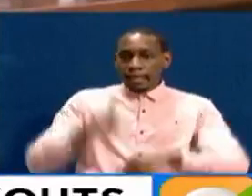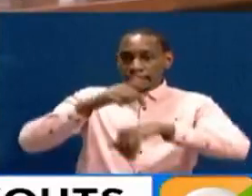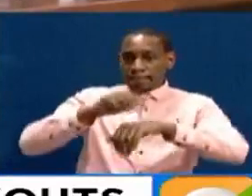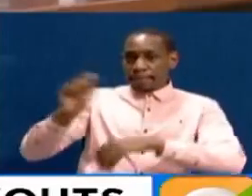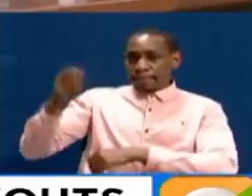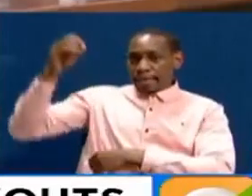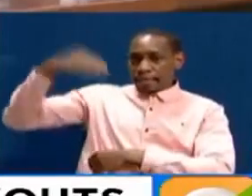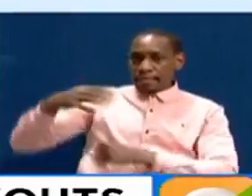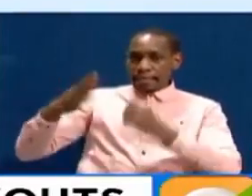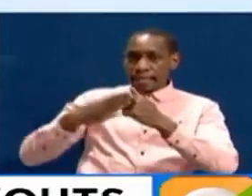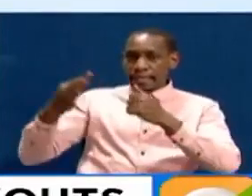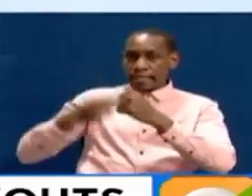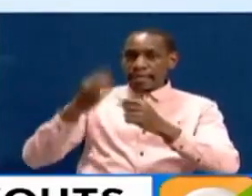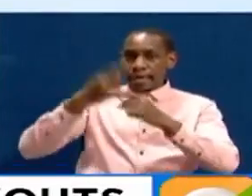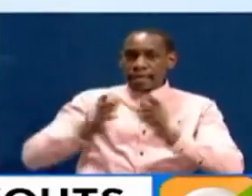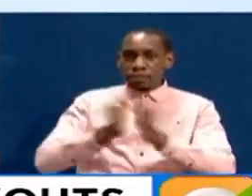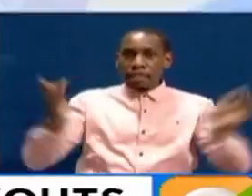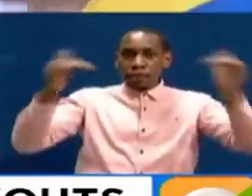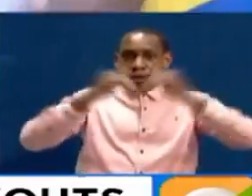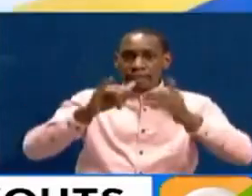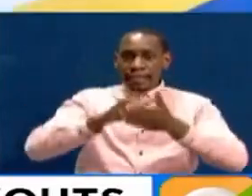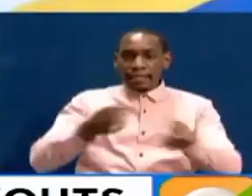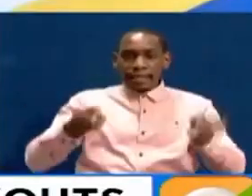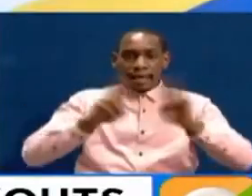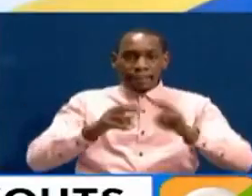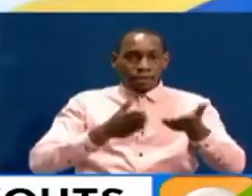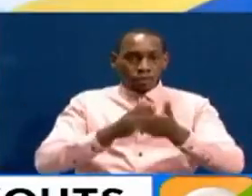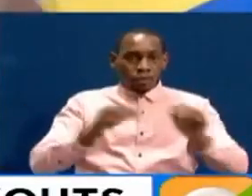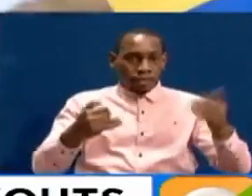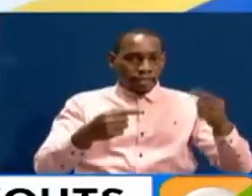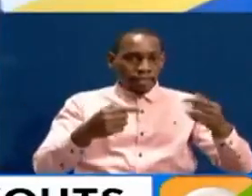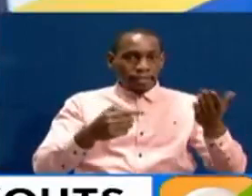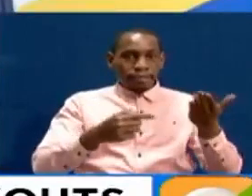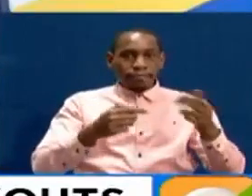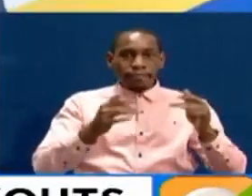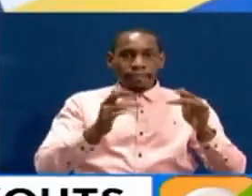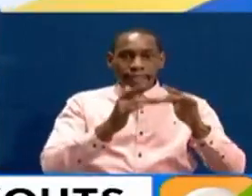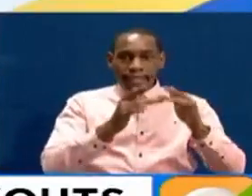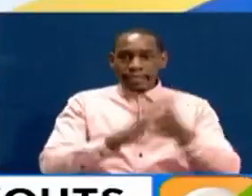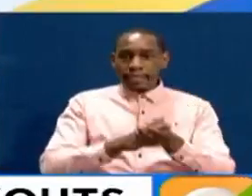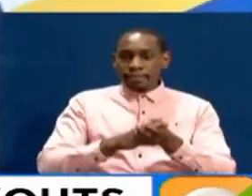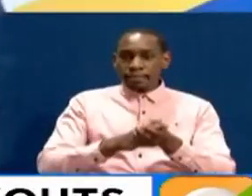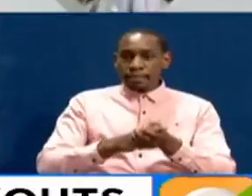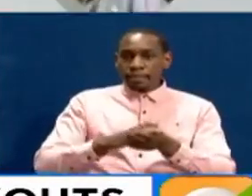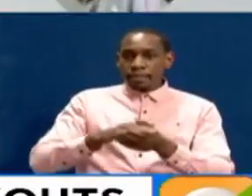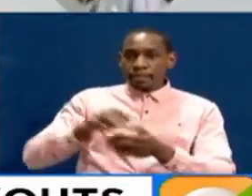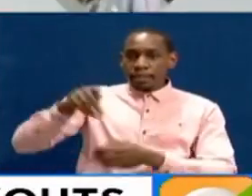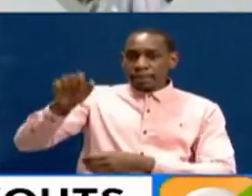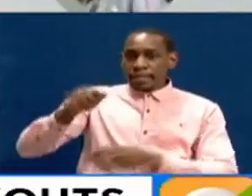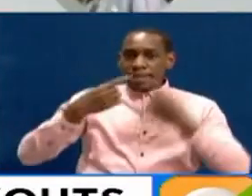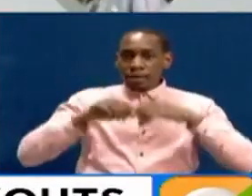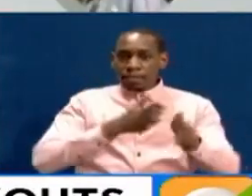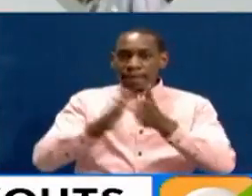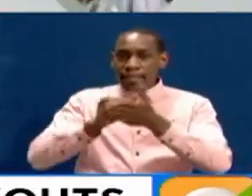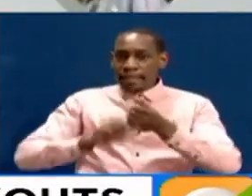During Kenya Power's 98th annual general meeting, which was held virtually, Energy Principal Secretary Joseph Njoroge announced the